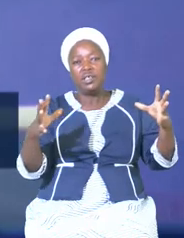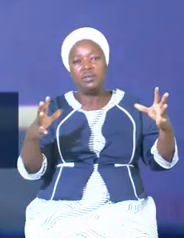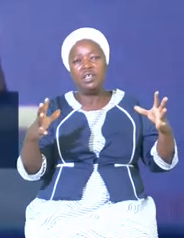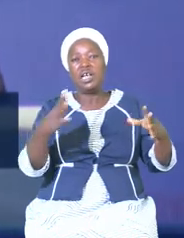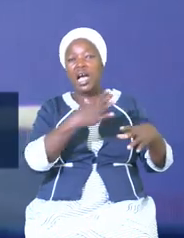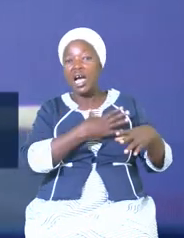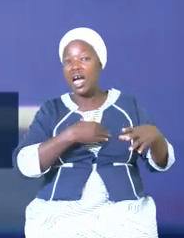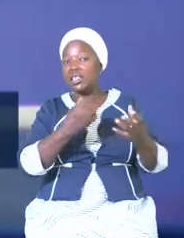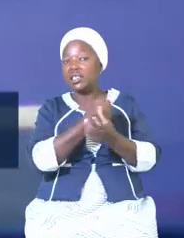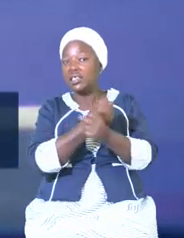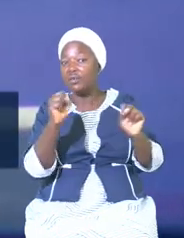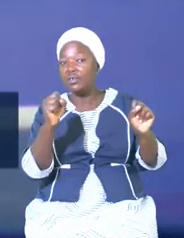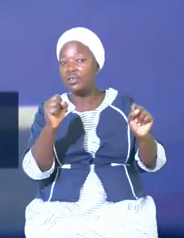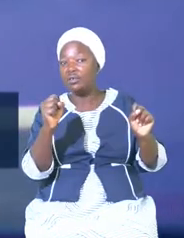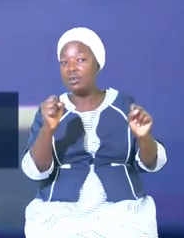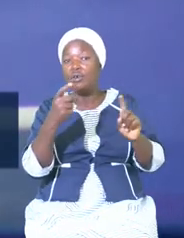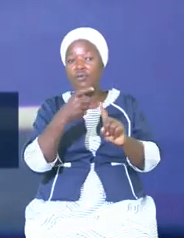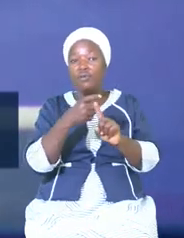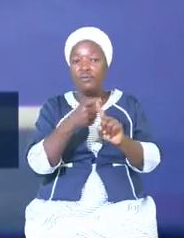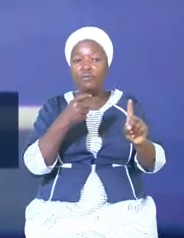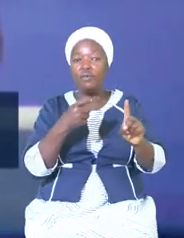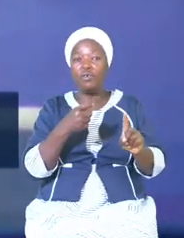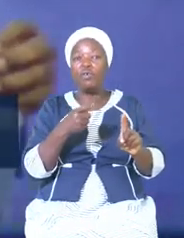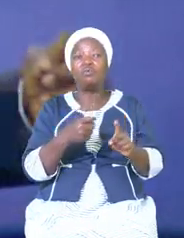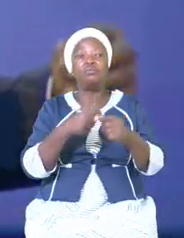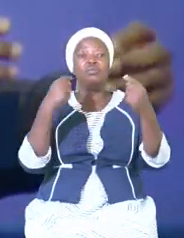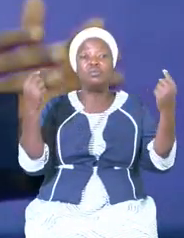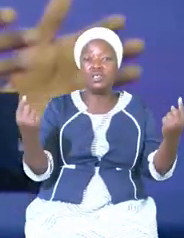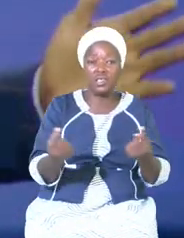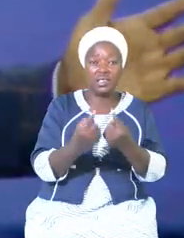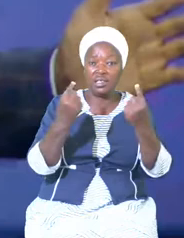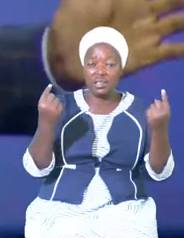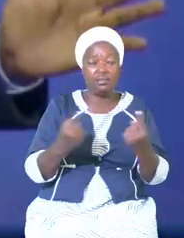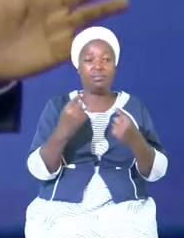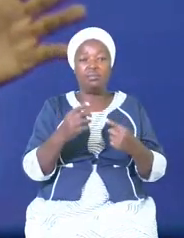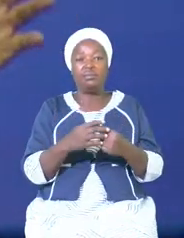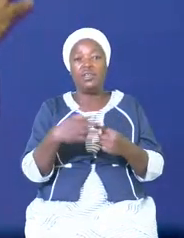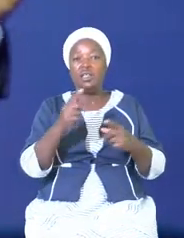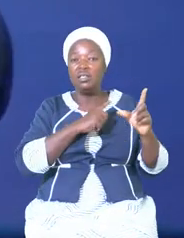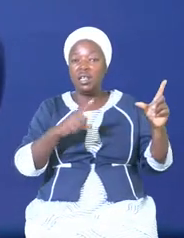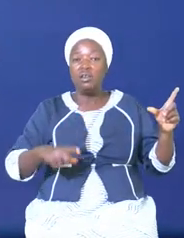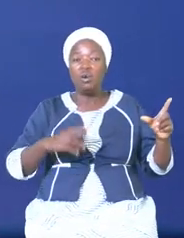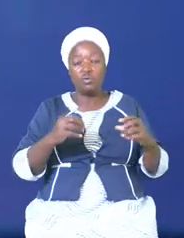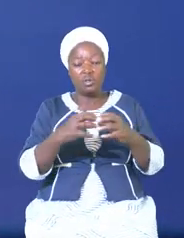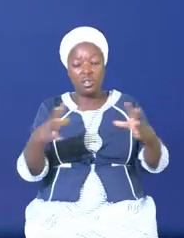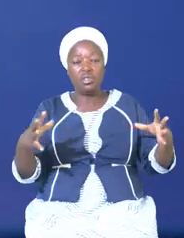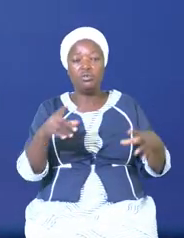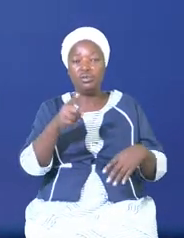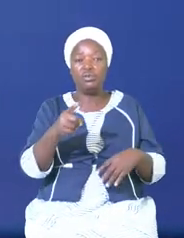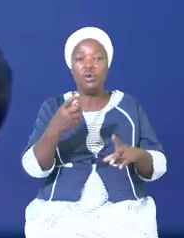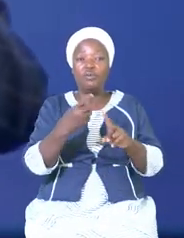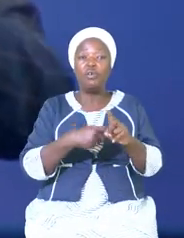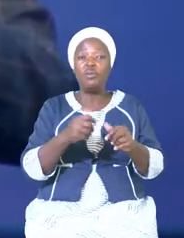from enticing sins. The Lord will disengage you from